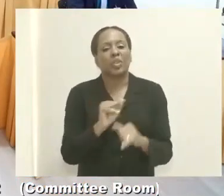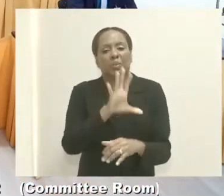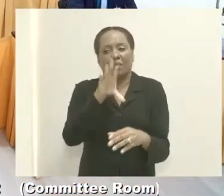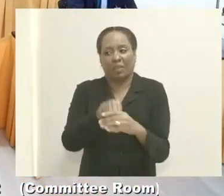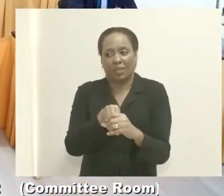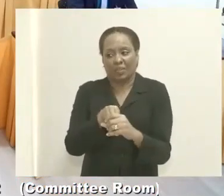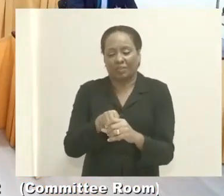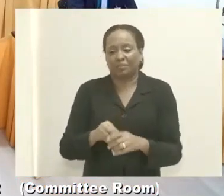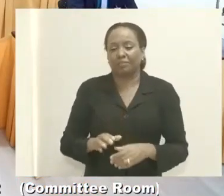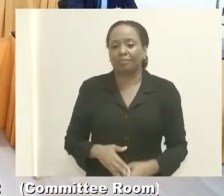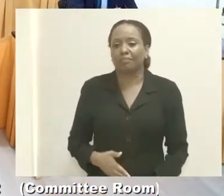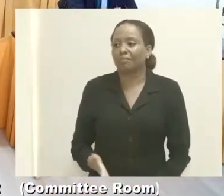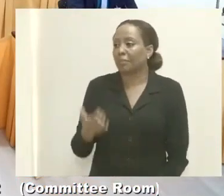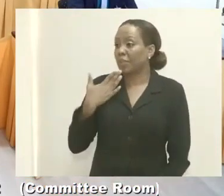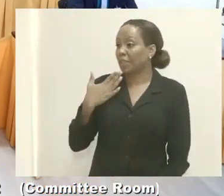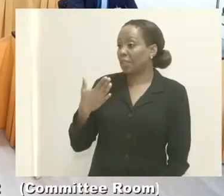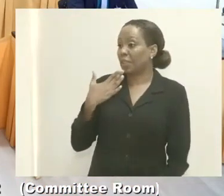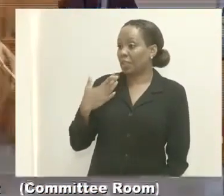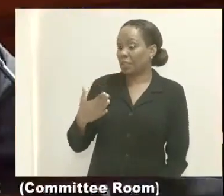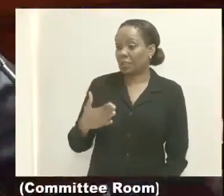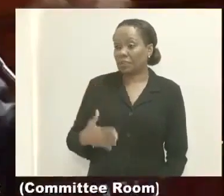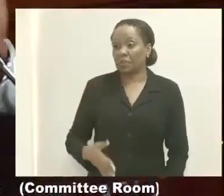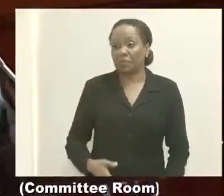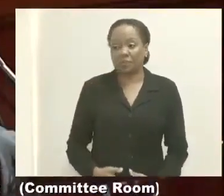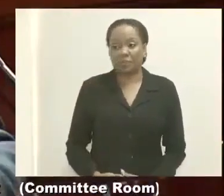Thank you, Ms. Rochester.